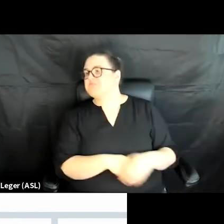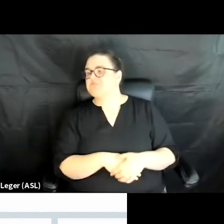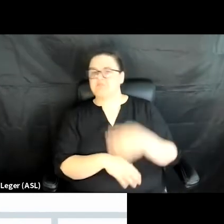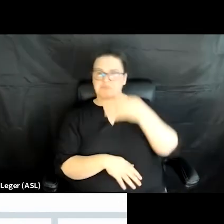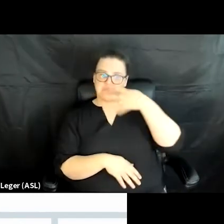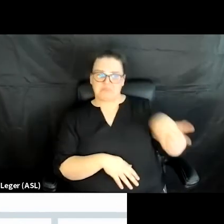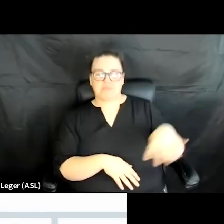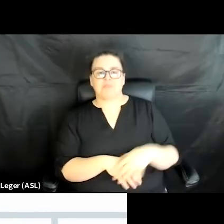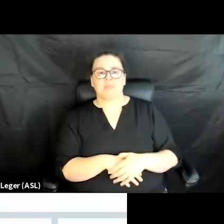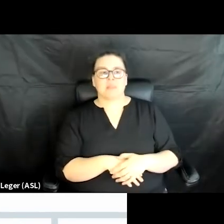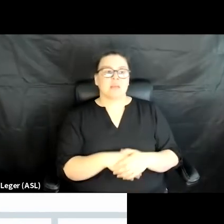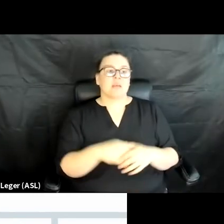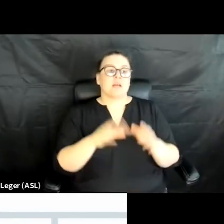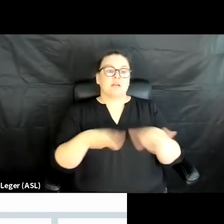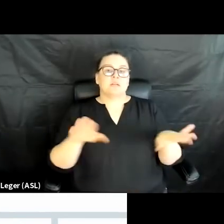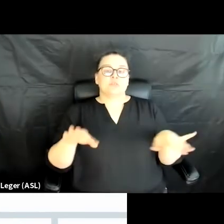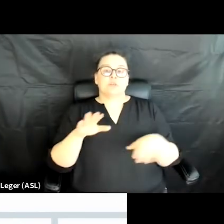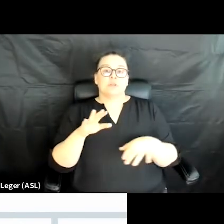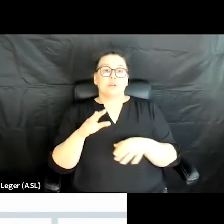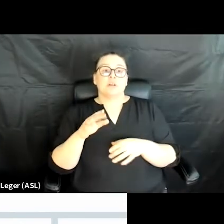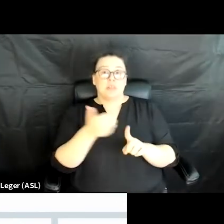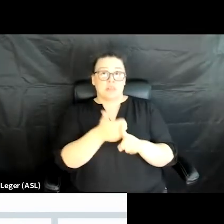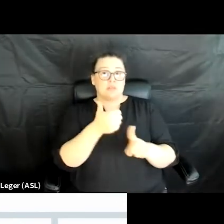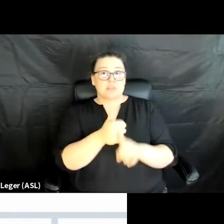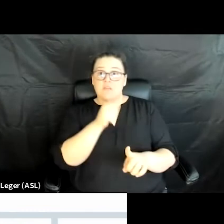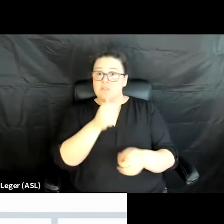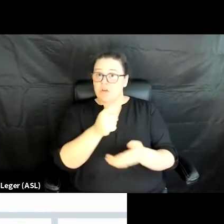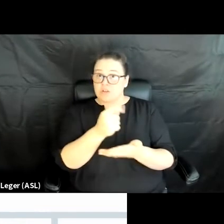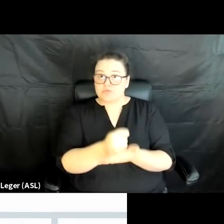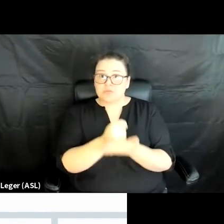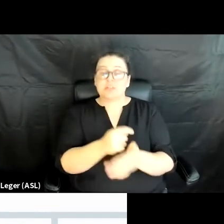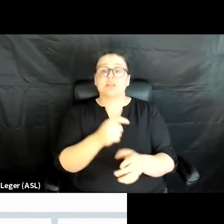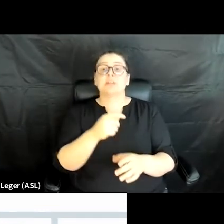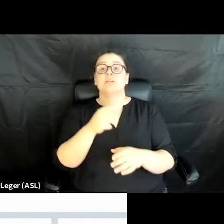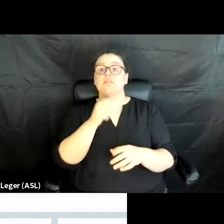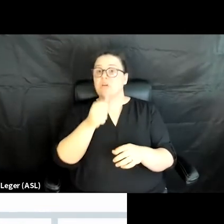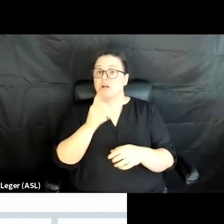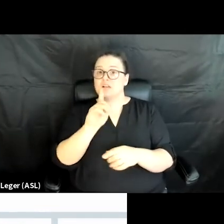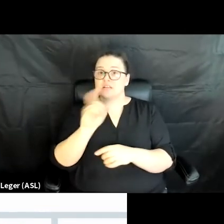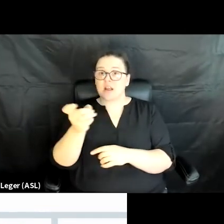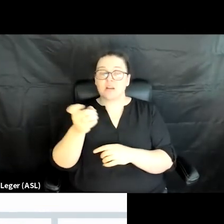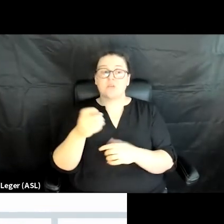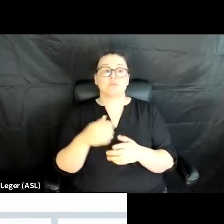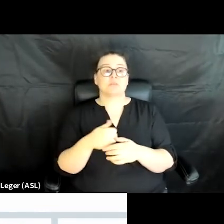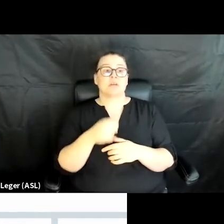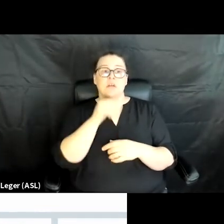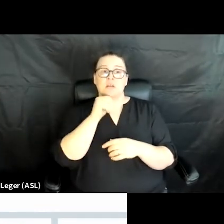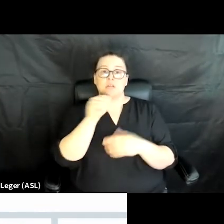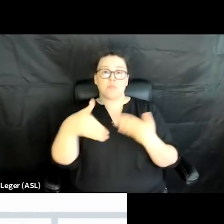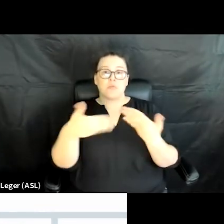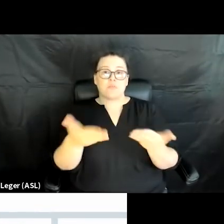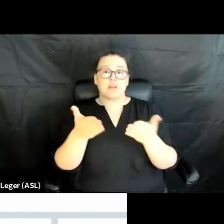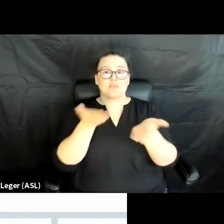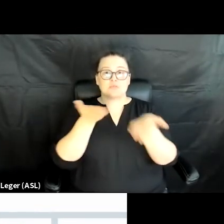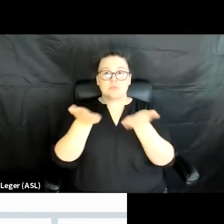and then sometimes like children that are undiagnosed and are untreated, children that have learning disabilities that are not given the services when they need, that